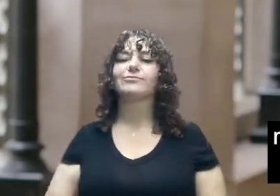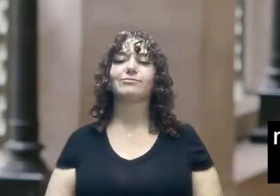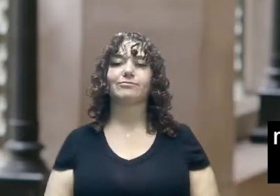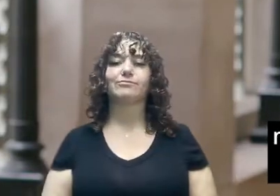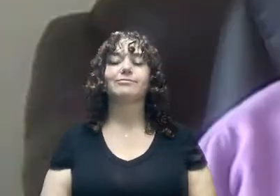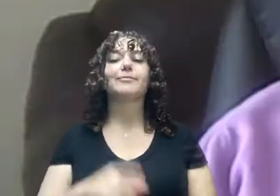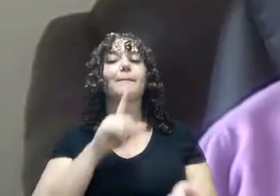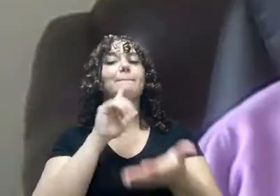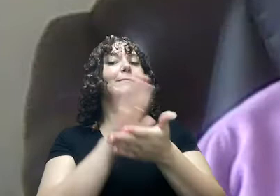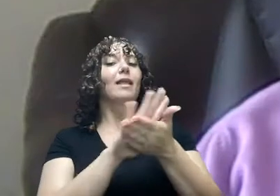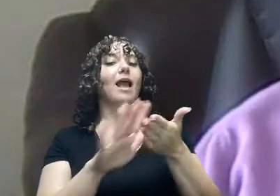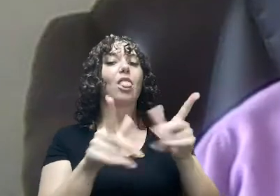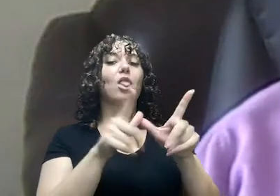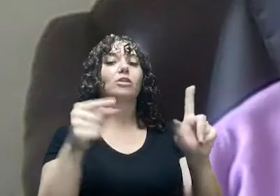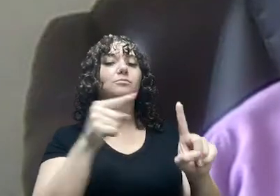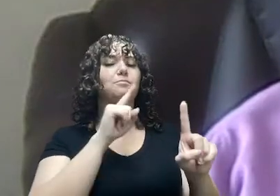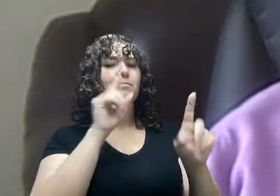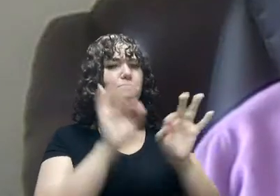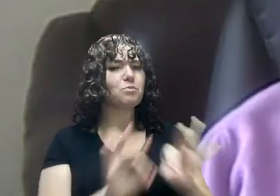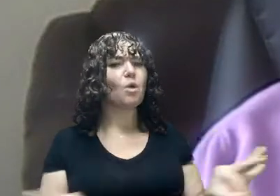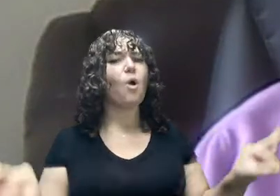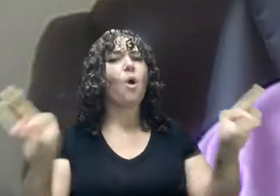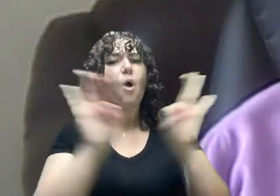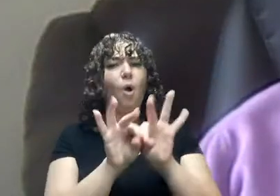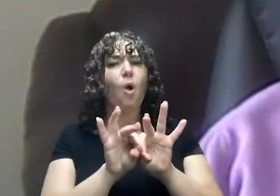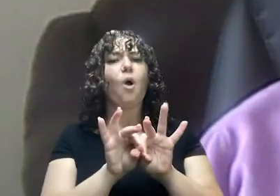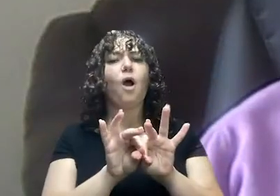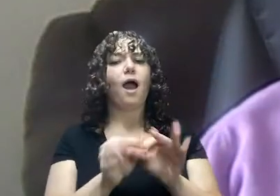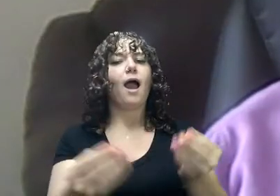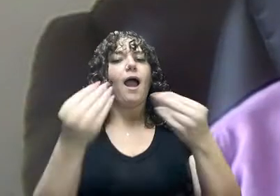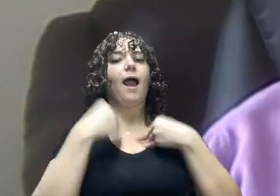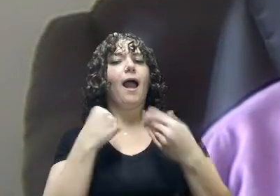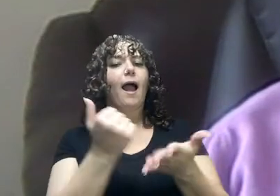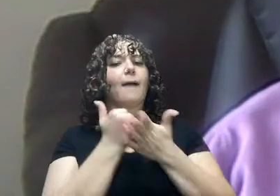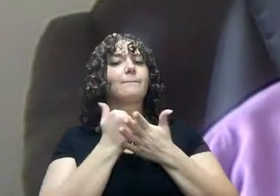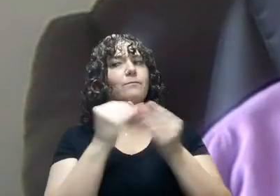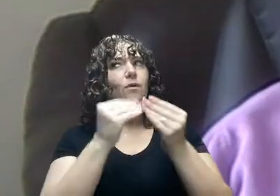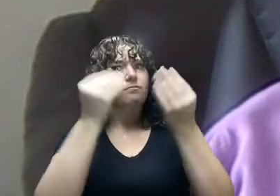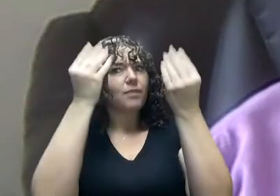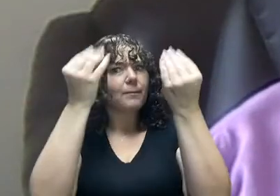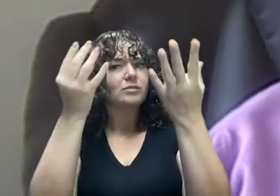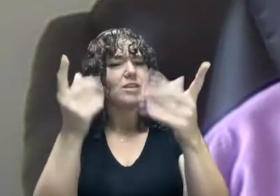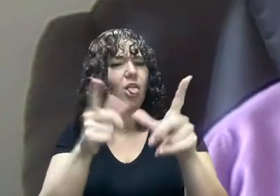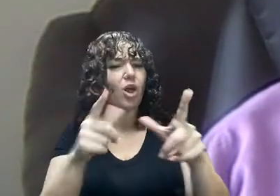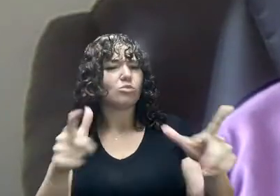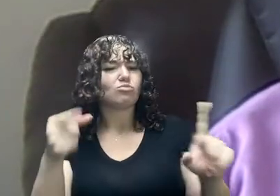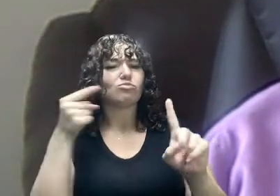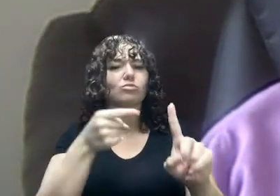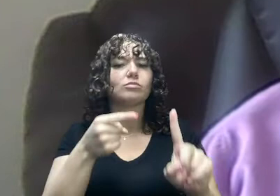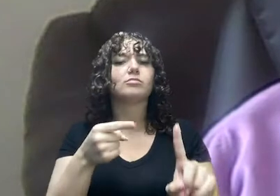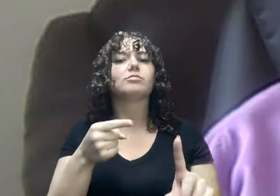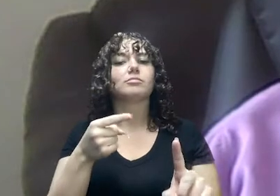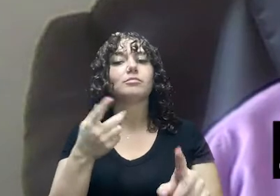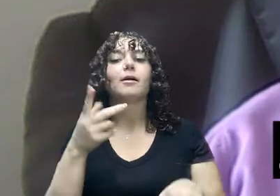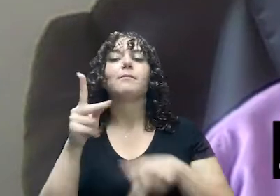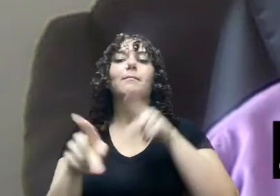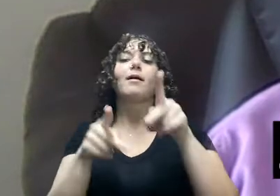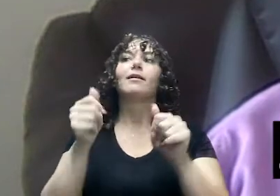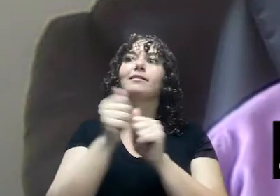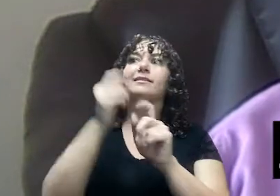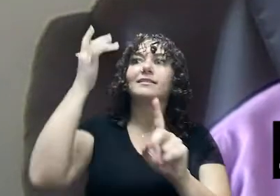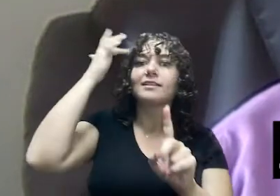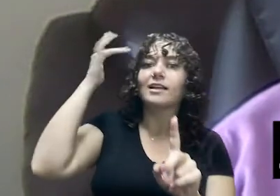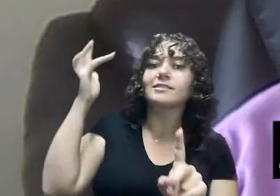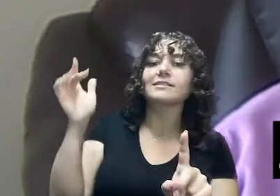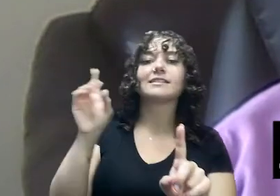of what you're saying. Plain language is very important to me. Also, putting the information in a language so that the person